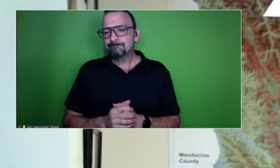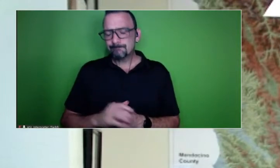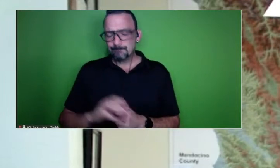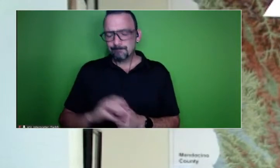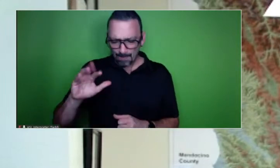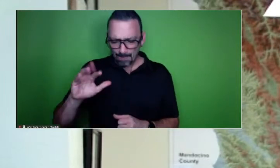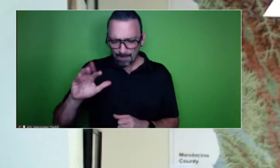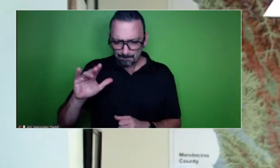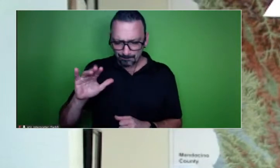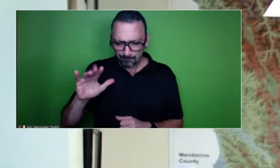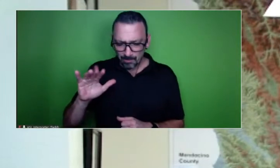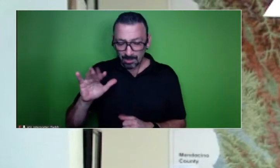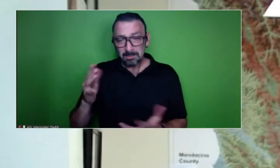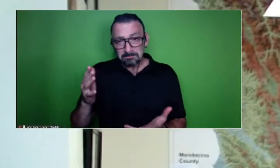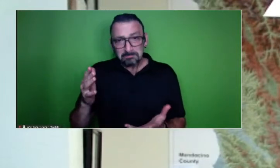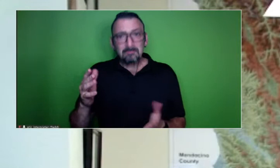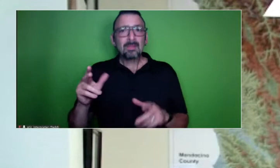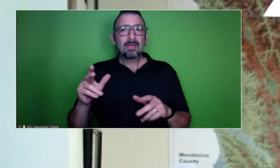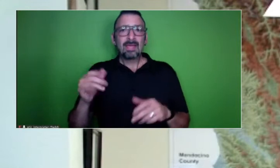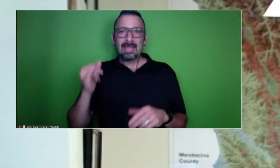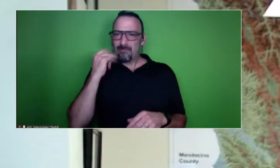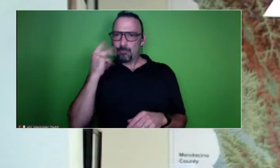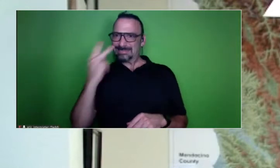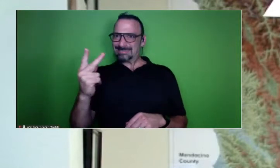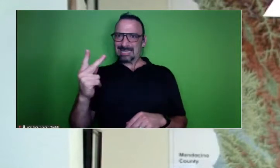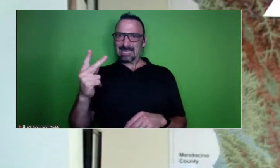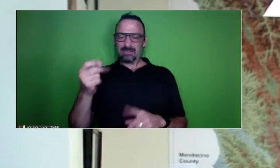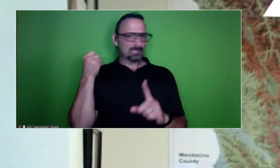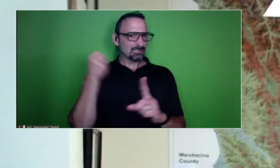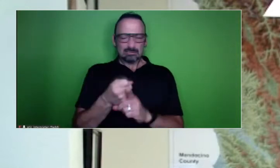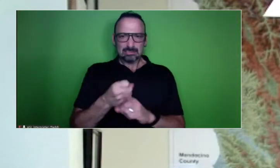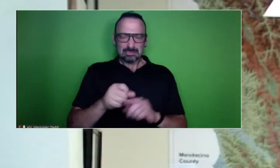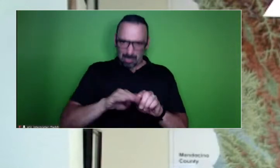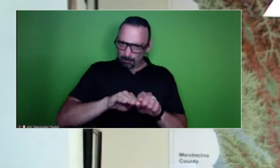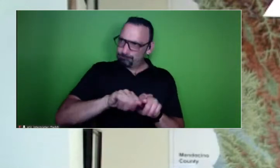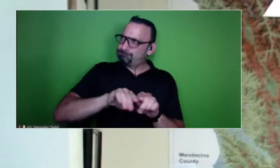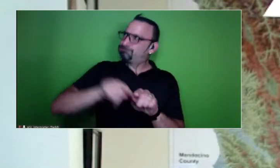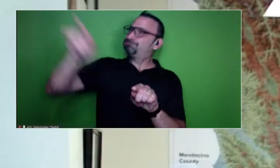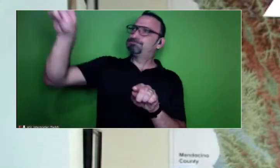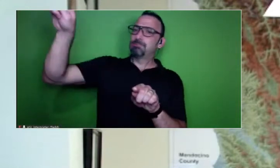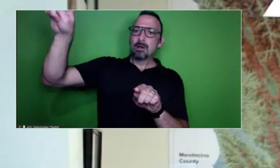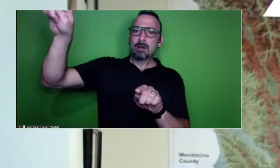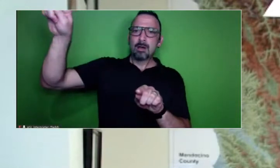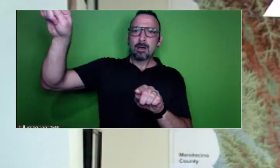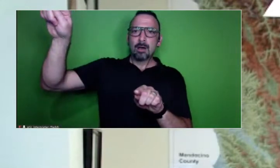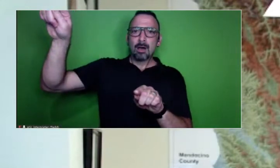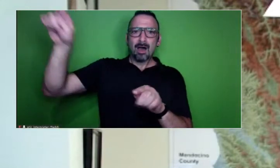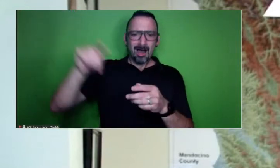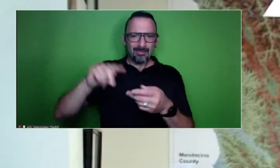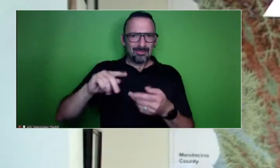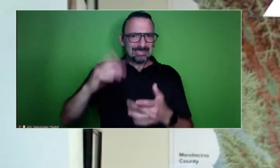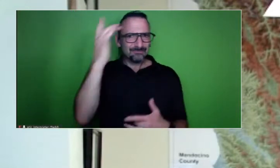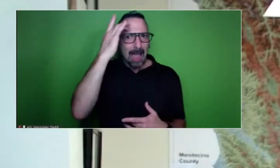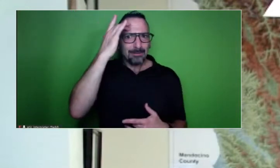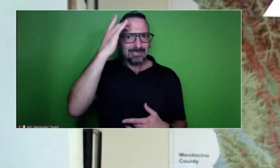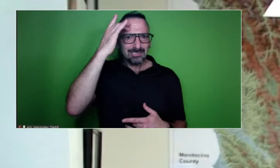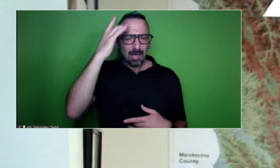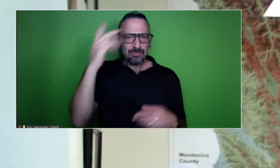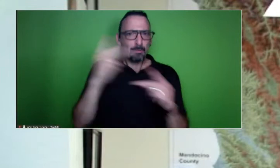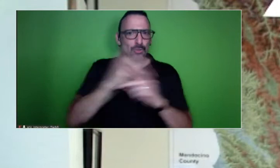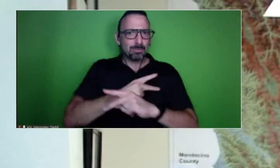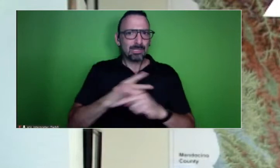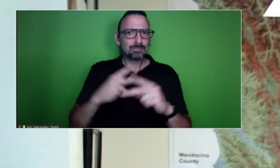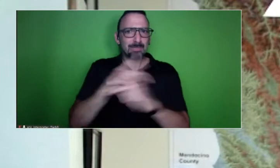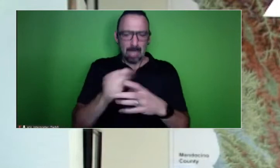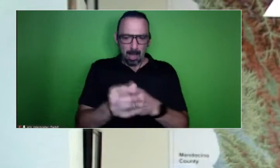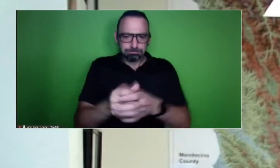we also worry when we're seeing surges. There's a huge multiplication of these viruses, and the more multiplication there is, the more